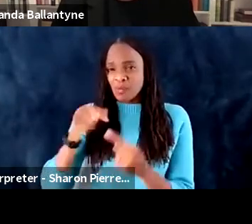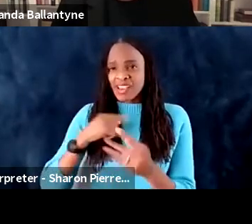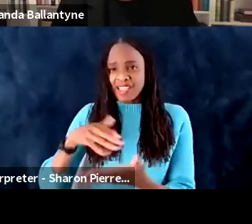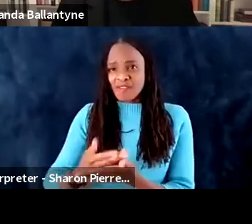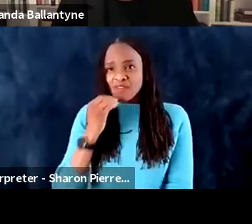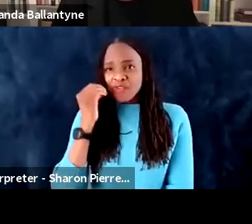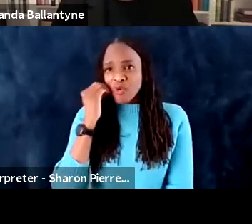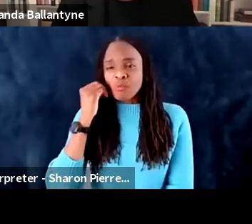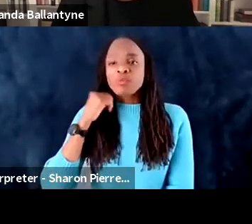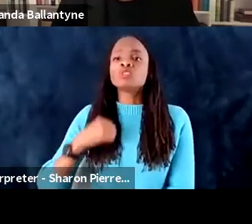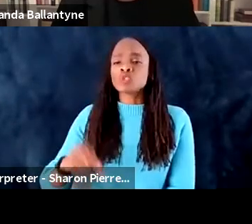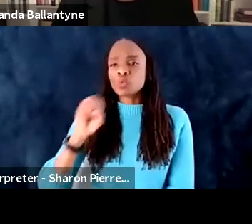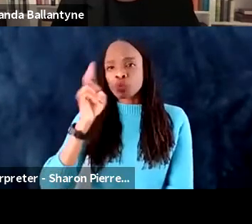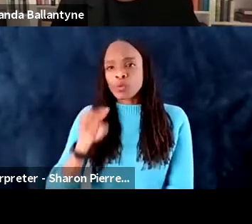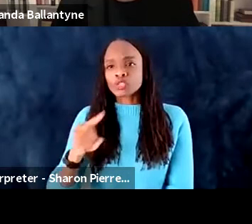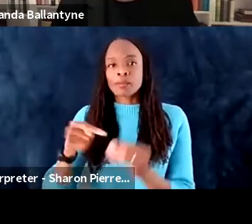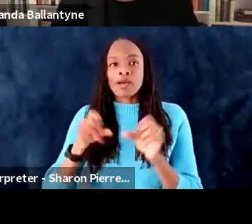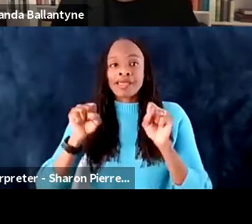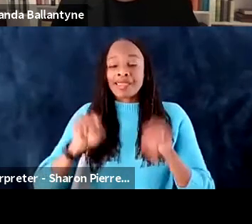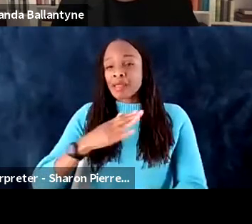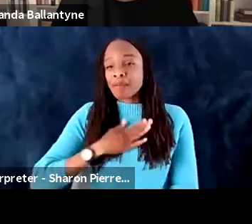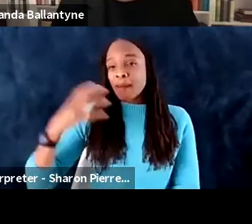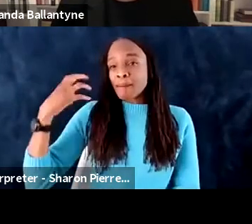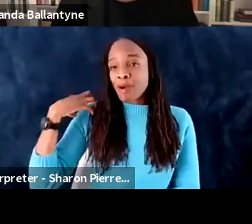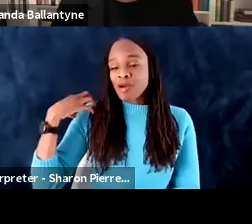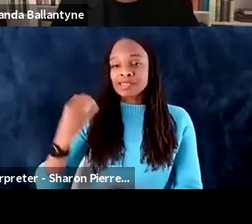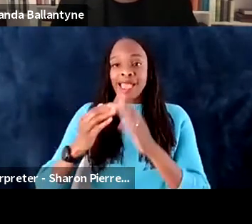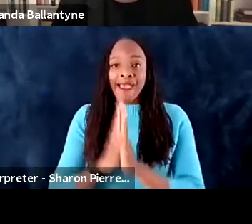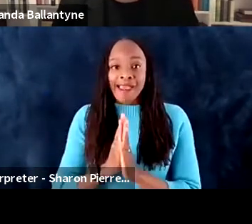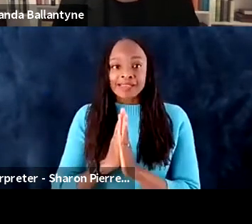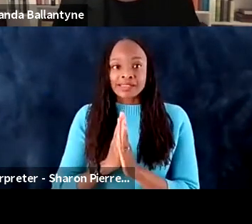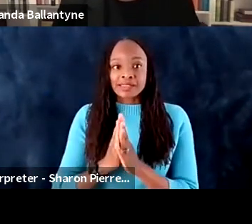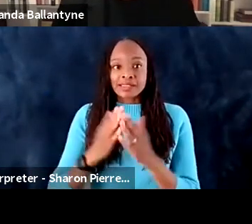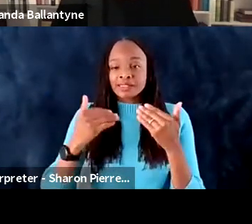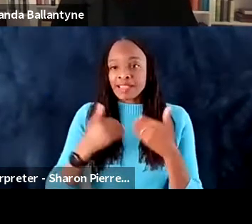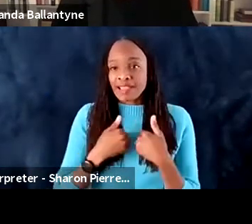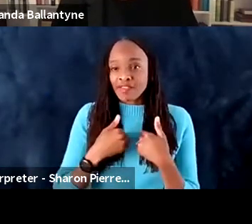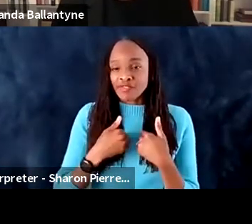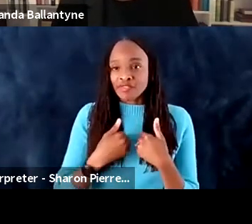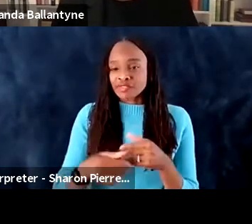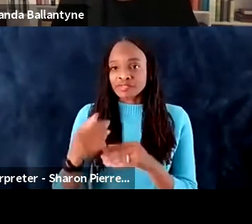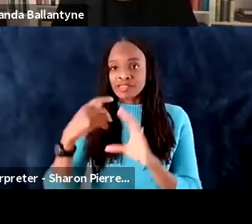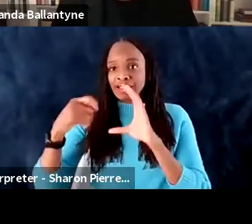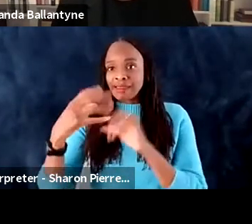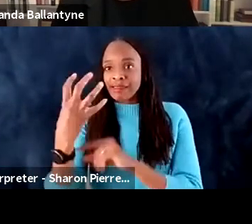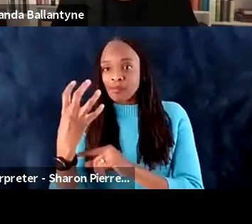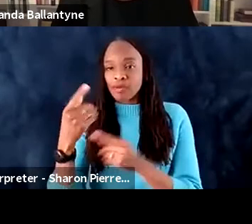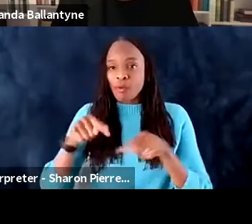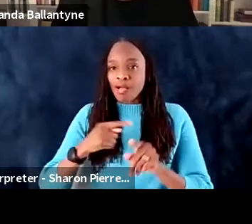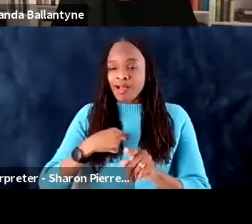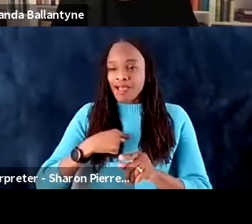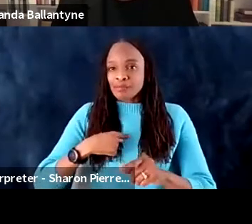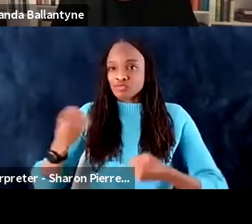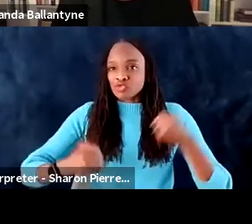like, can my boss ask to put a camera in my face while I'm driving? What if it's my own car?